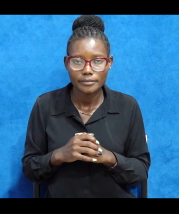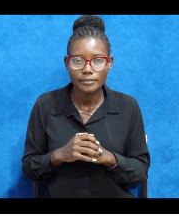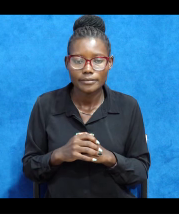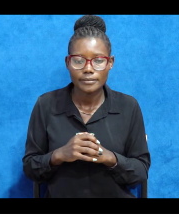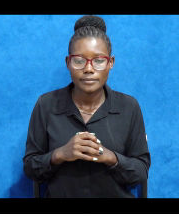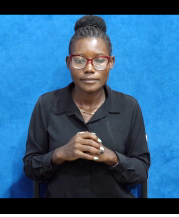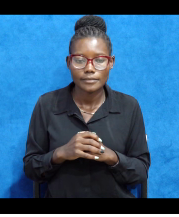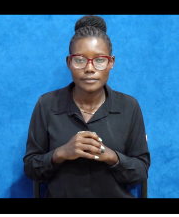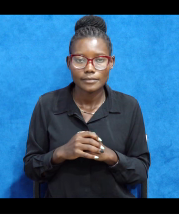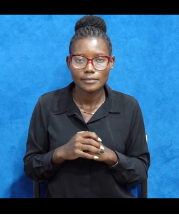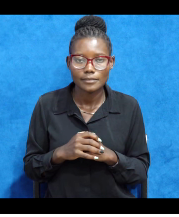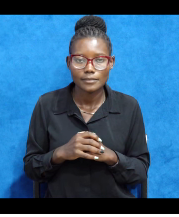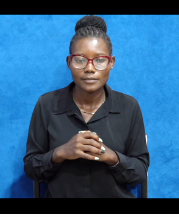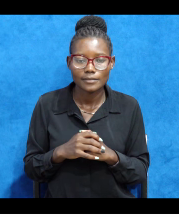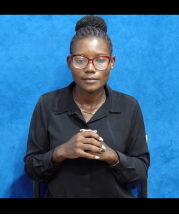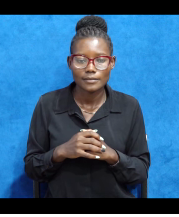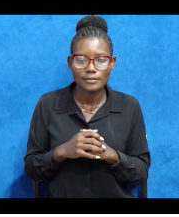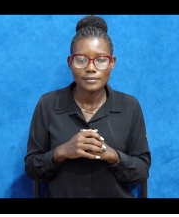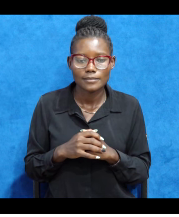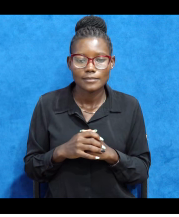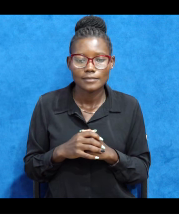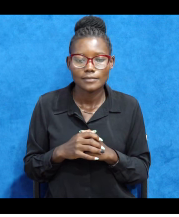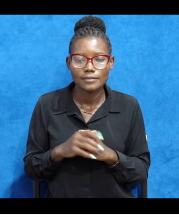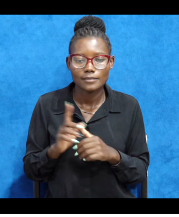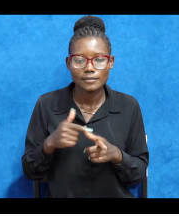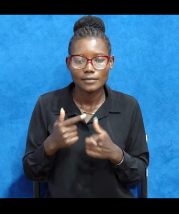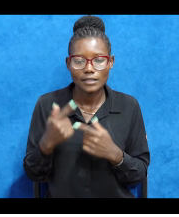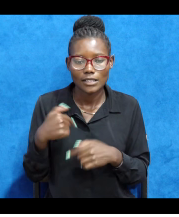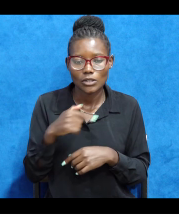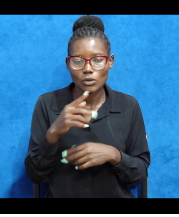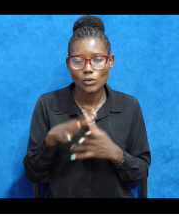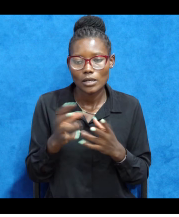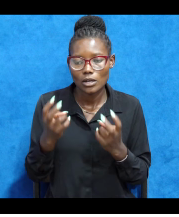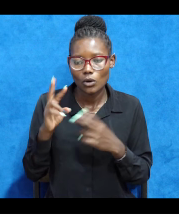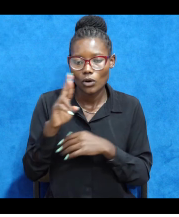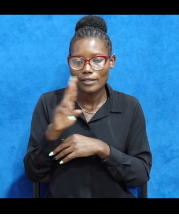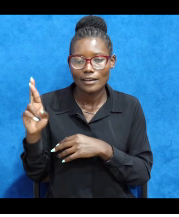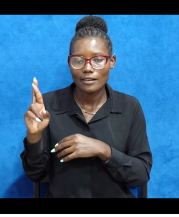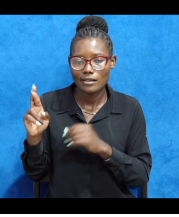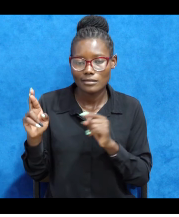athlete. So he was pushing sleds a lot. So we're going to look at a sprint here on the left of Cameron.